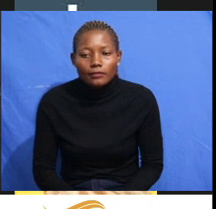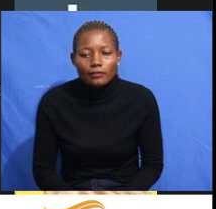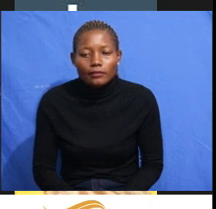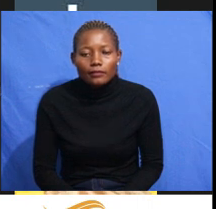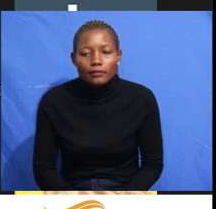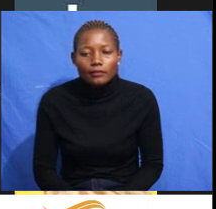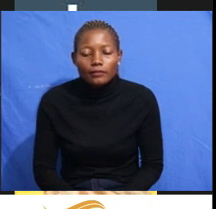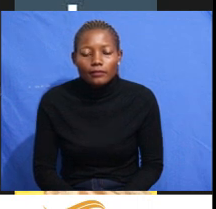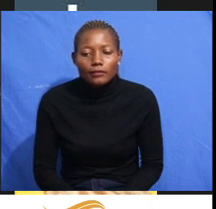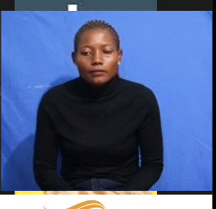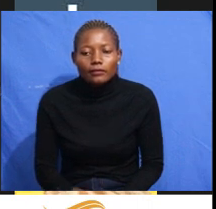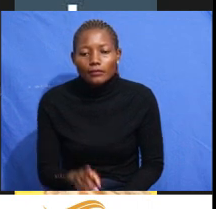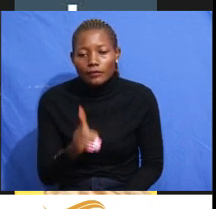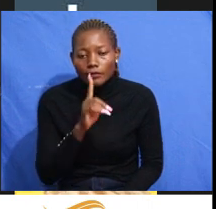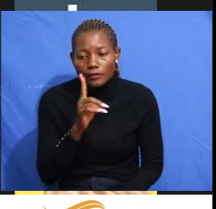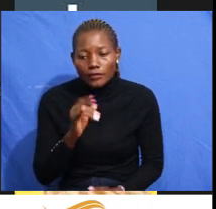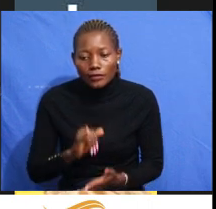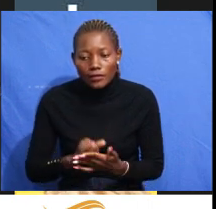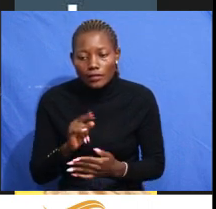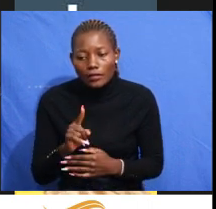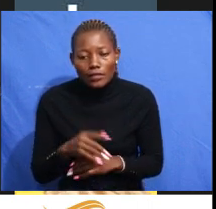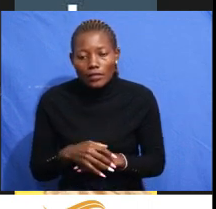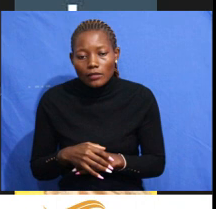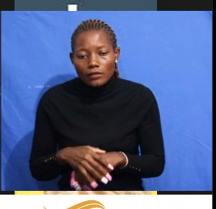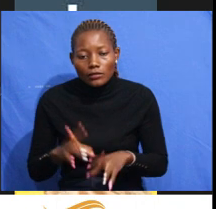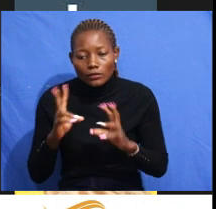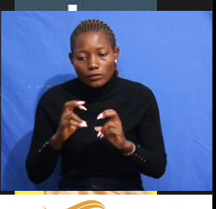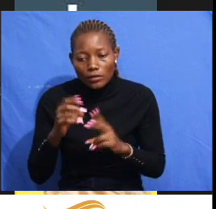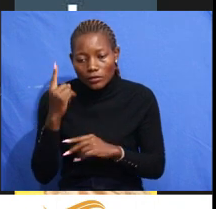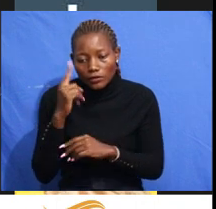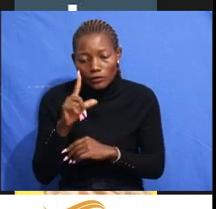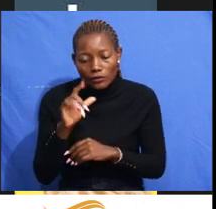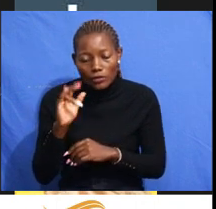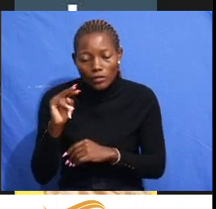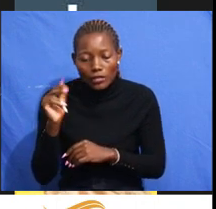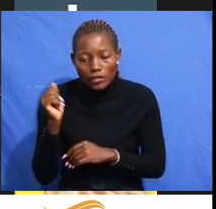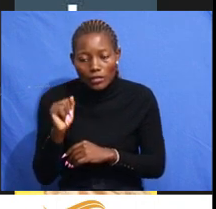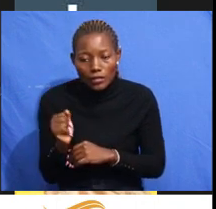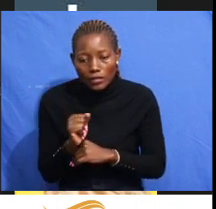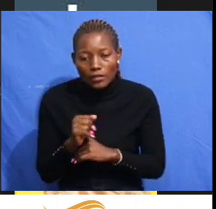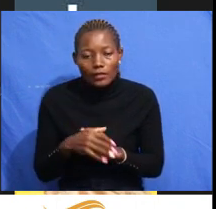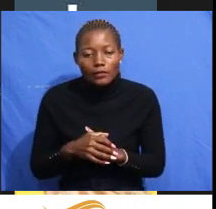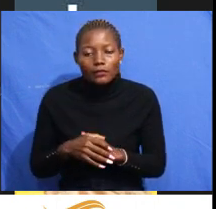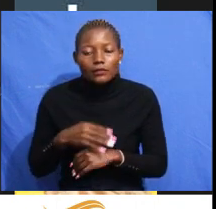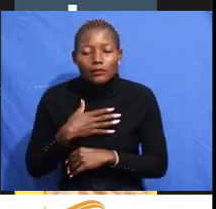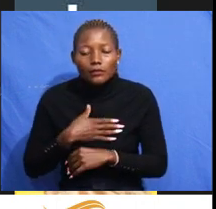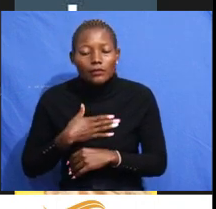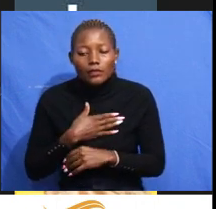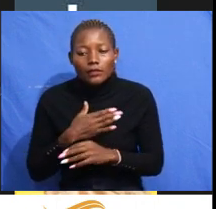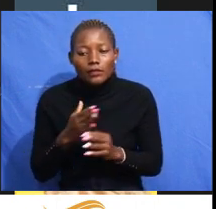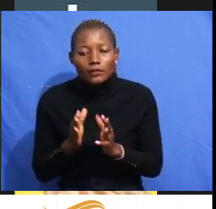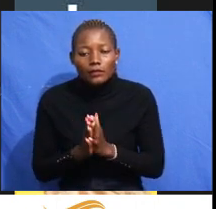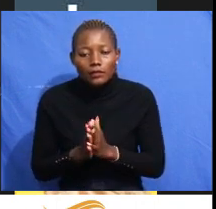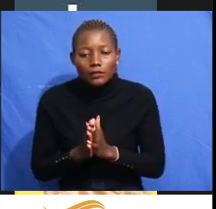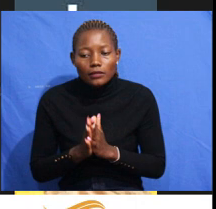Please just ensure that you go through those links when you get my presentation. Please go through the links chapter by